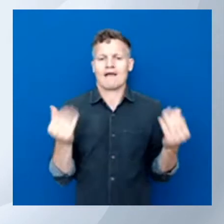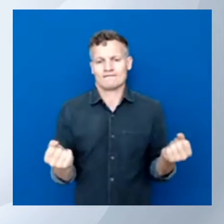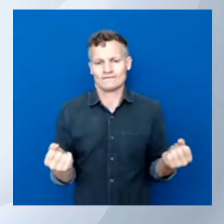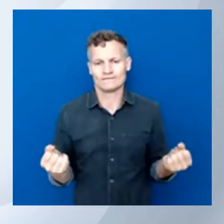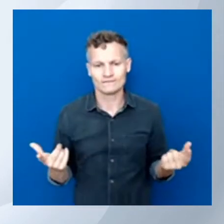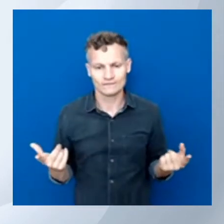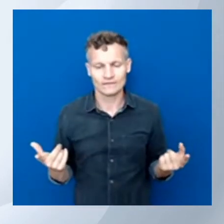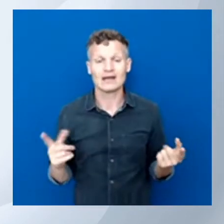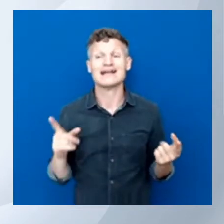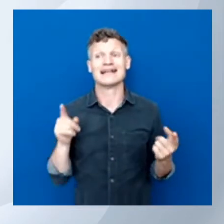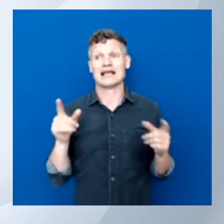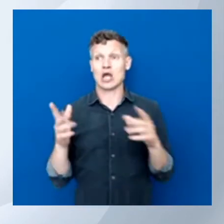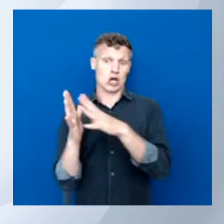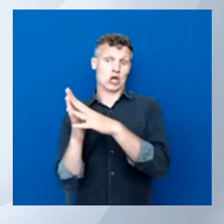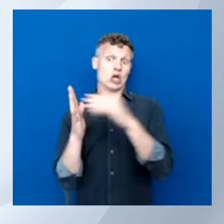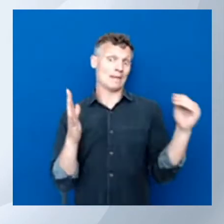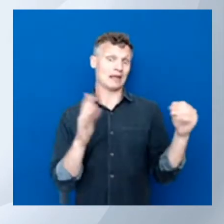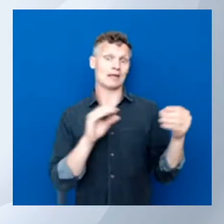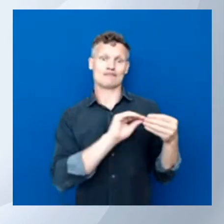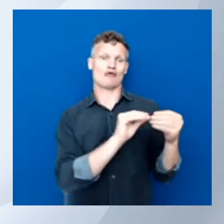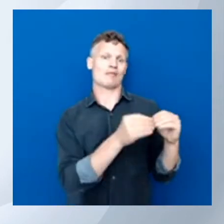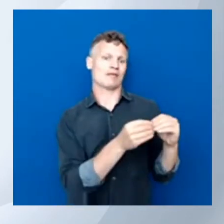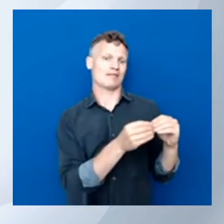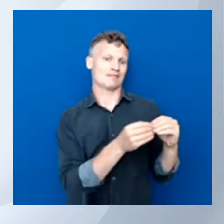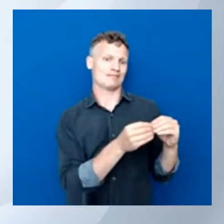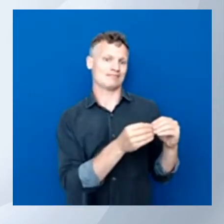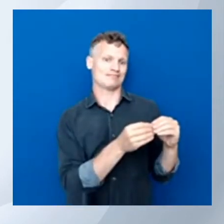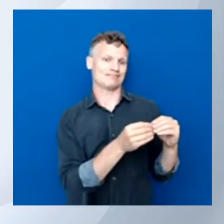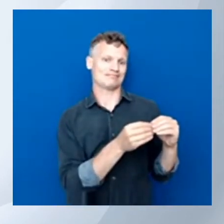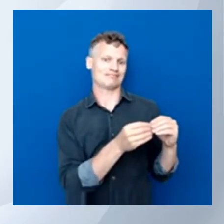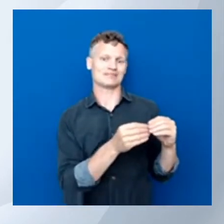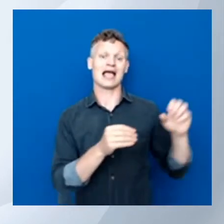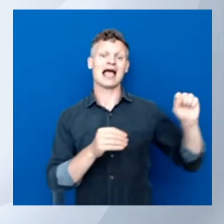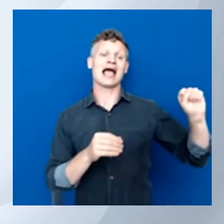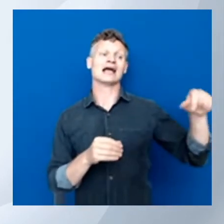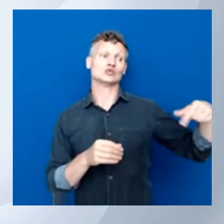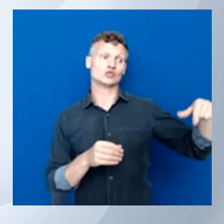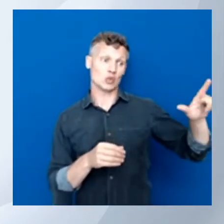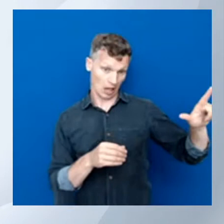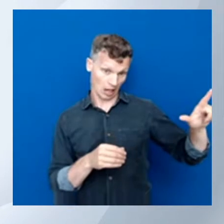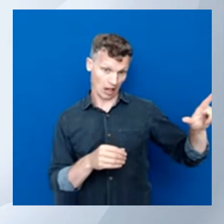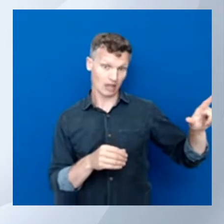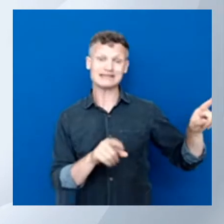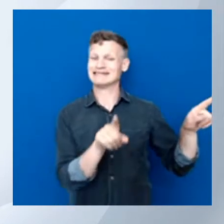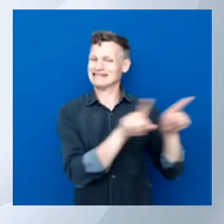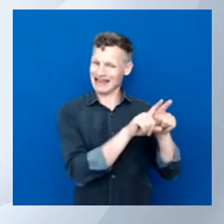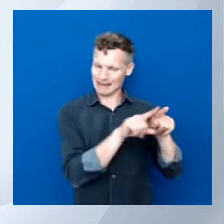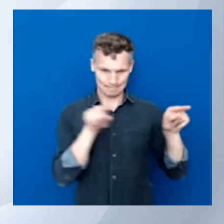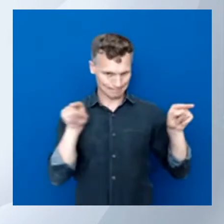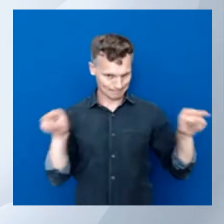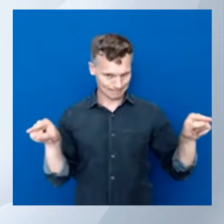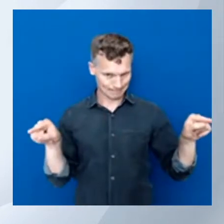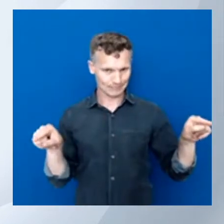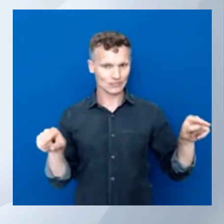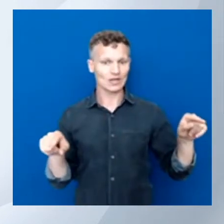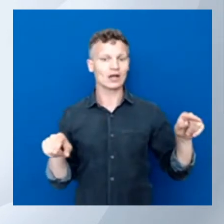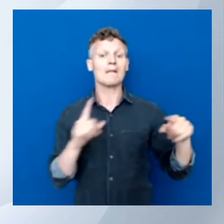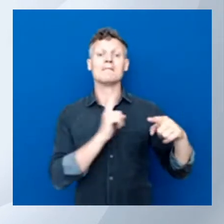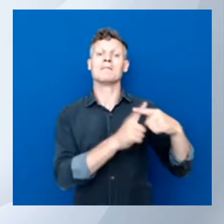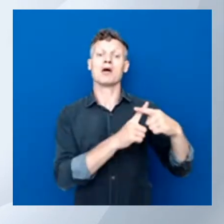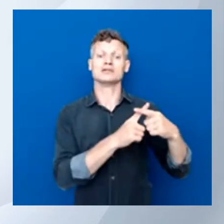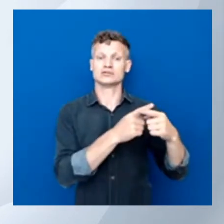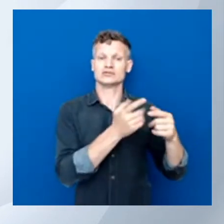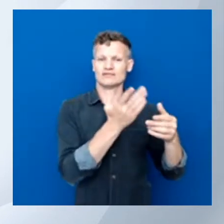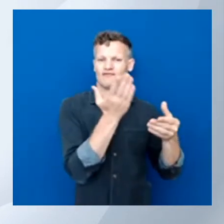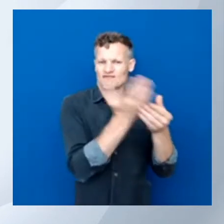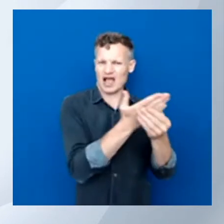have an identical SQL server and an identical storage server, as well as the identical application servers. And in